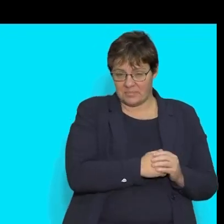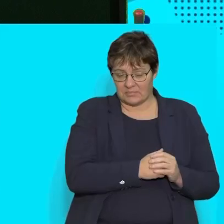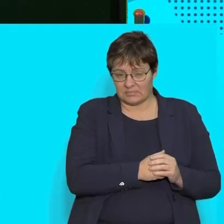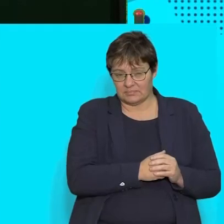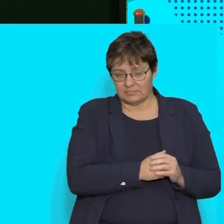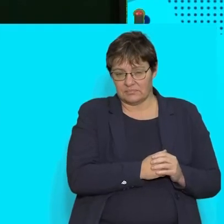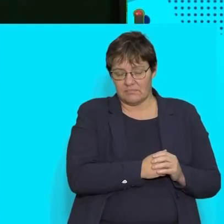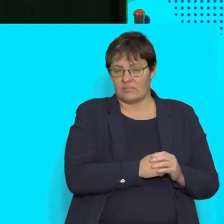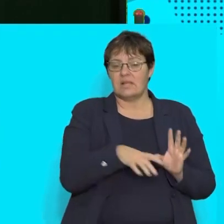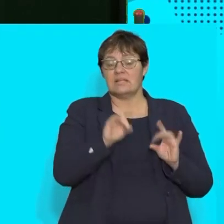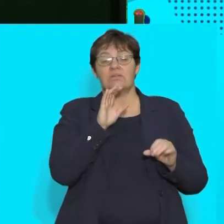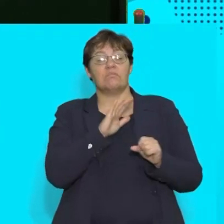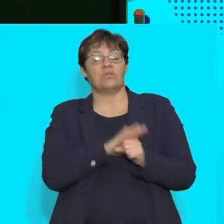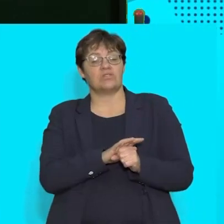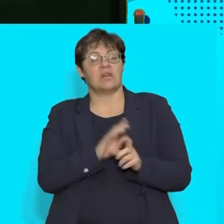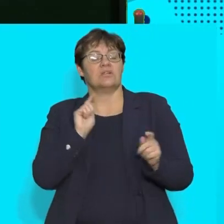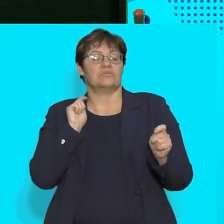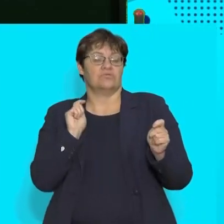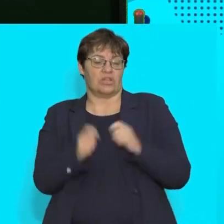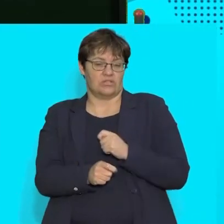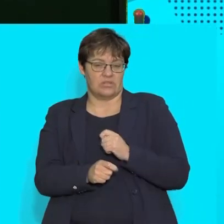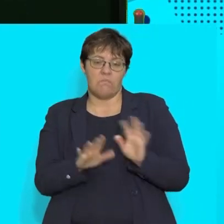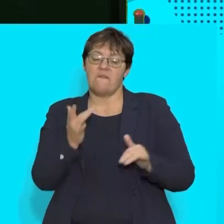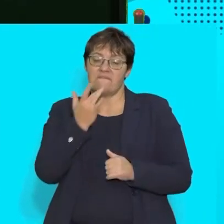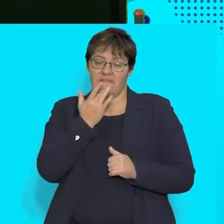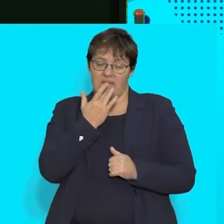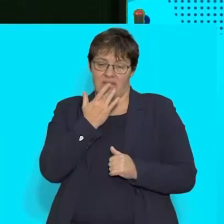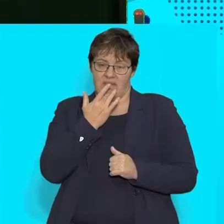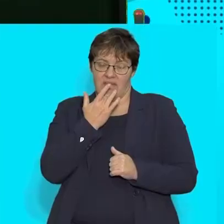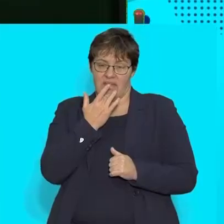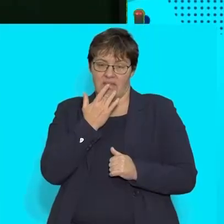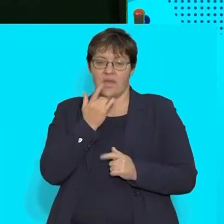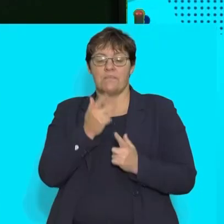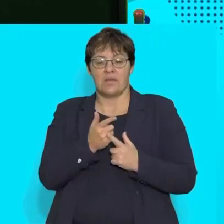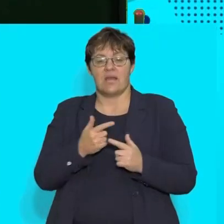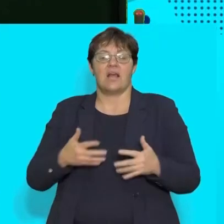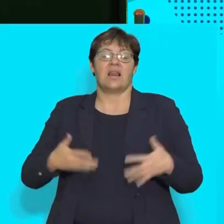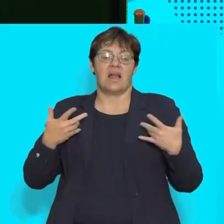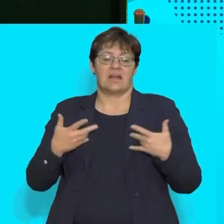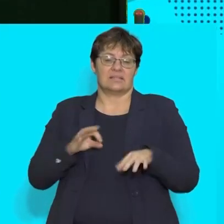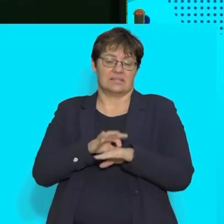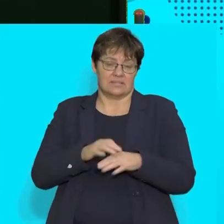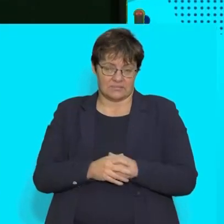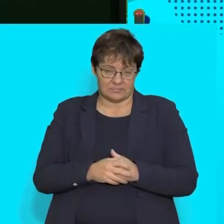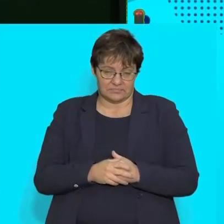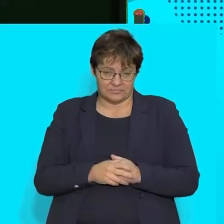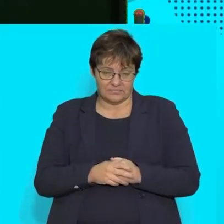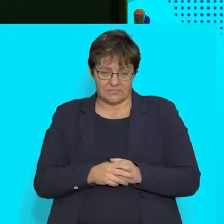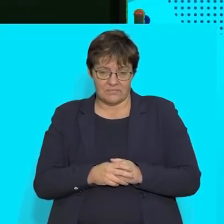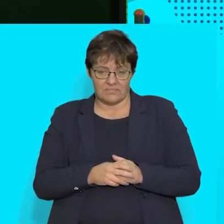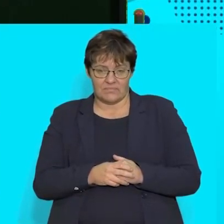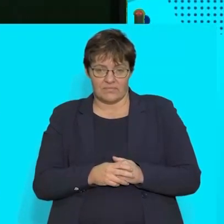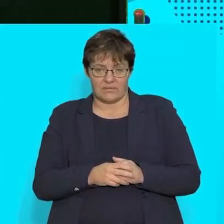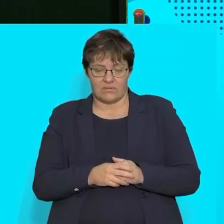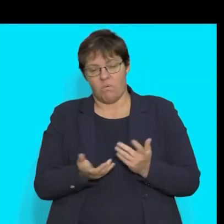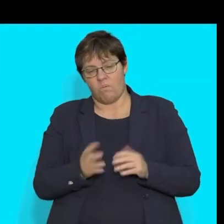that there's a selection pressure that now changes or favors having a light colored skin,